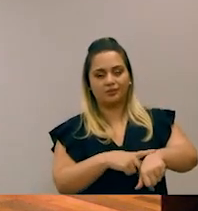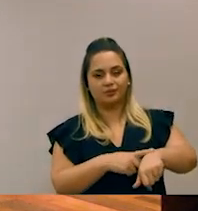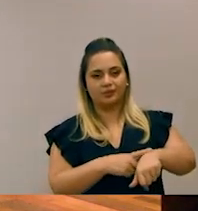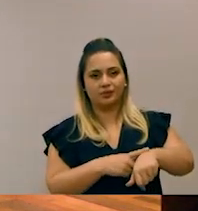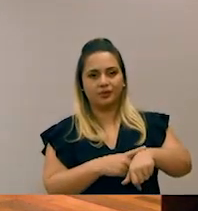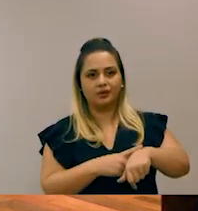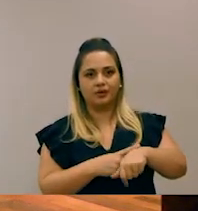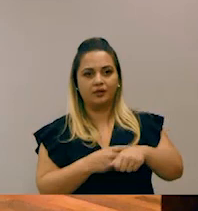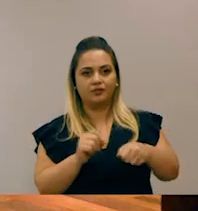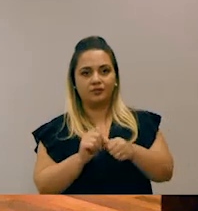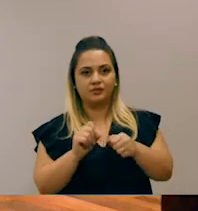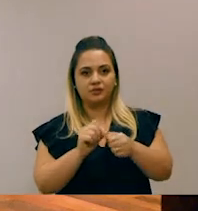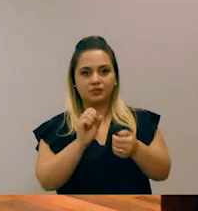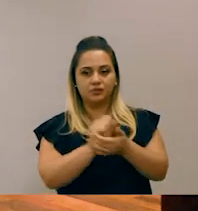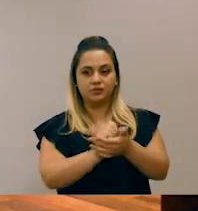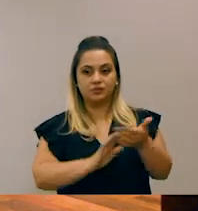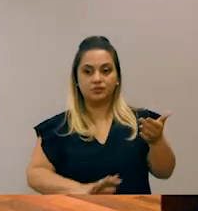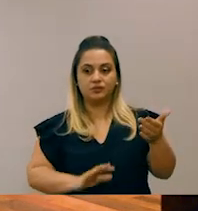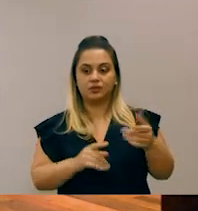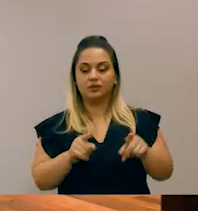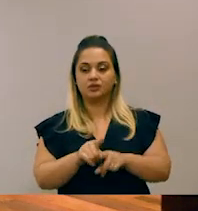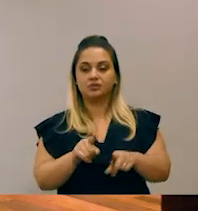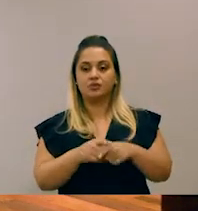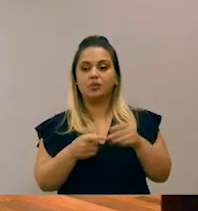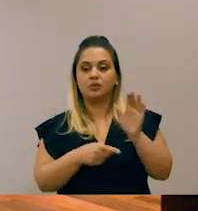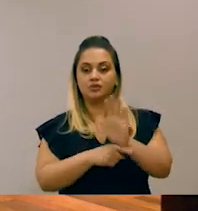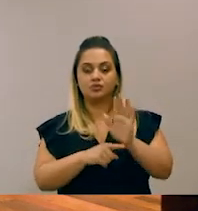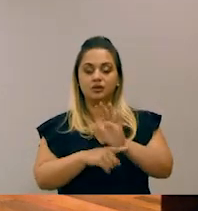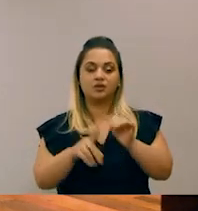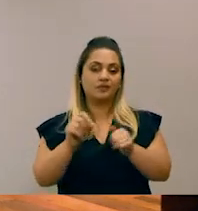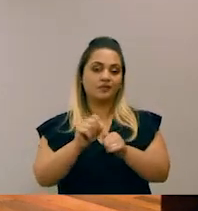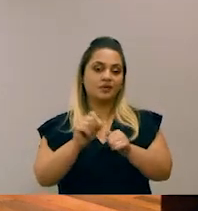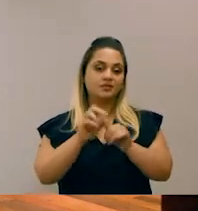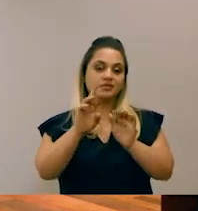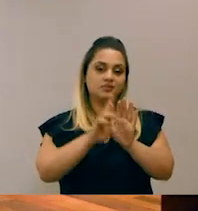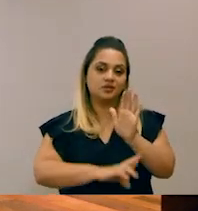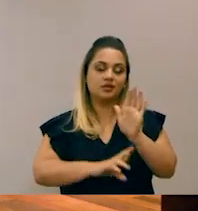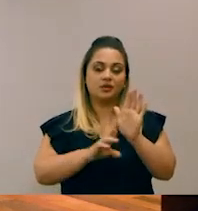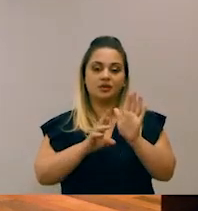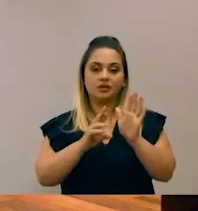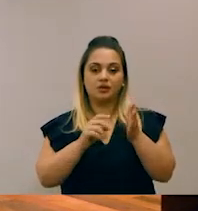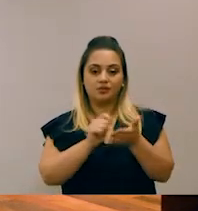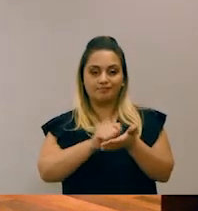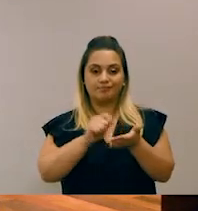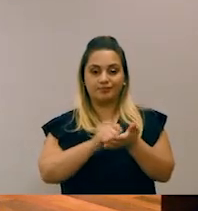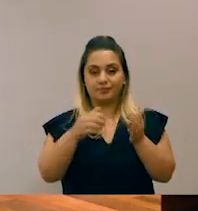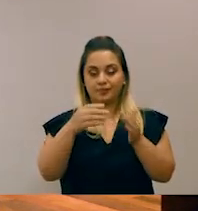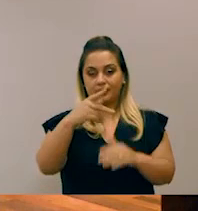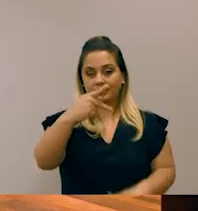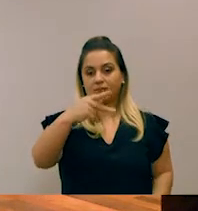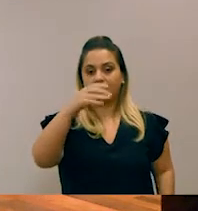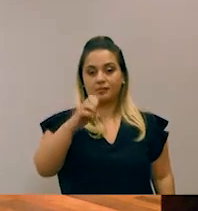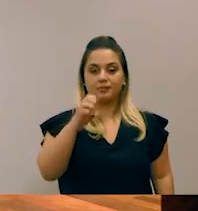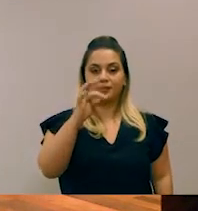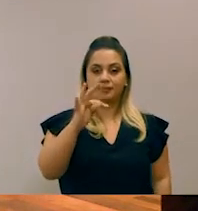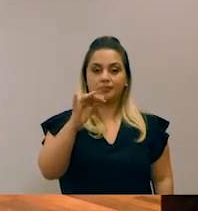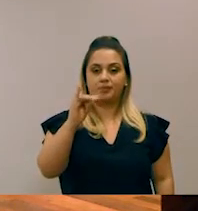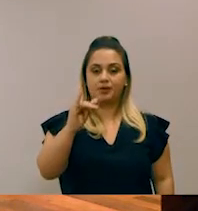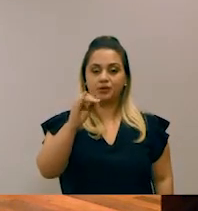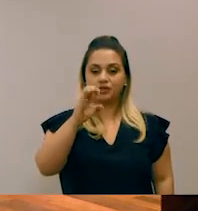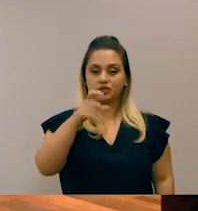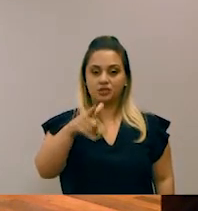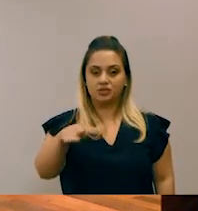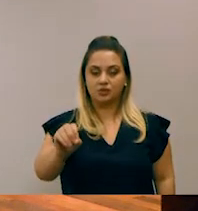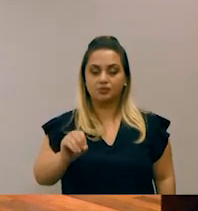to dedicate themselves to other activities, such as, for example, to write petitions to demands that are not